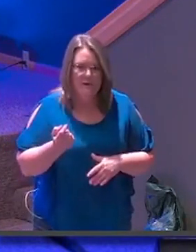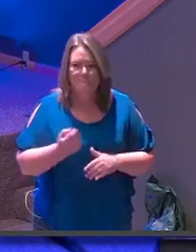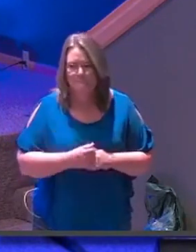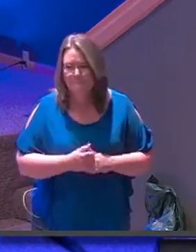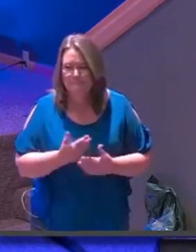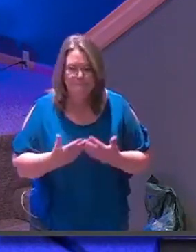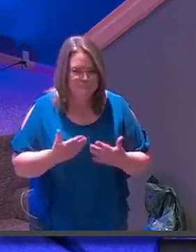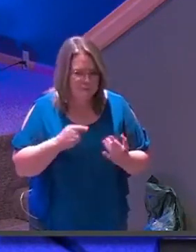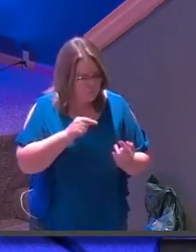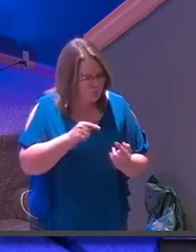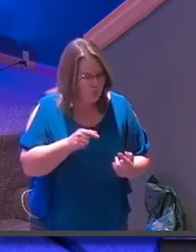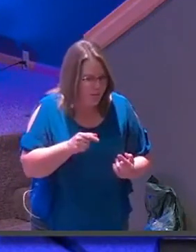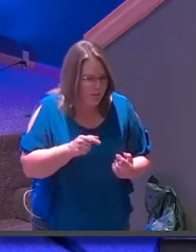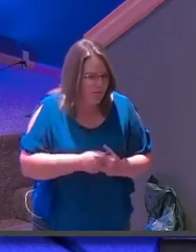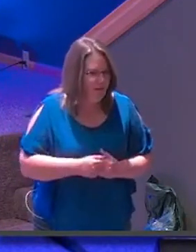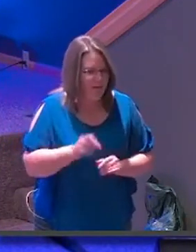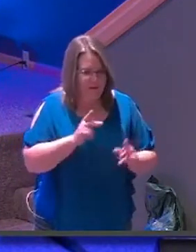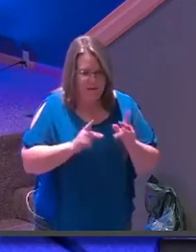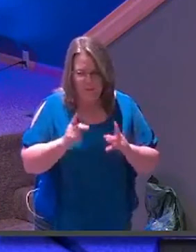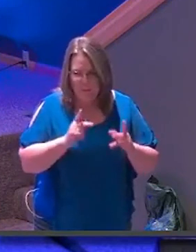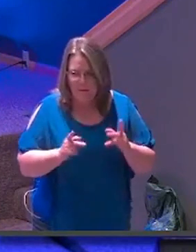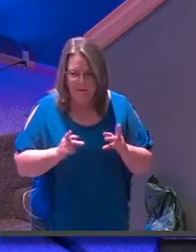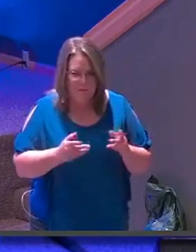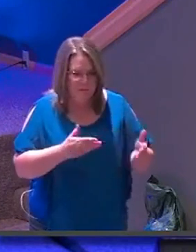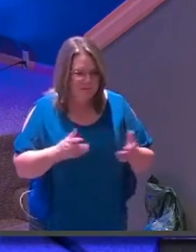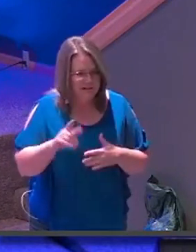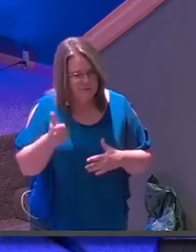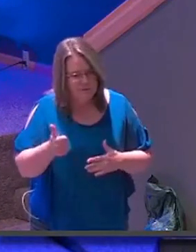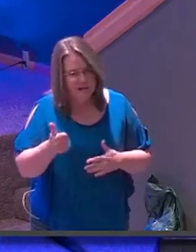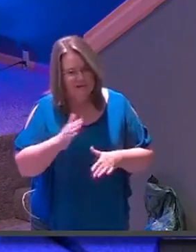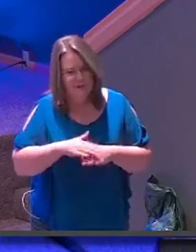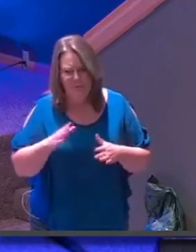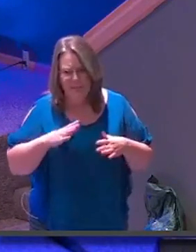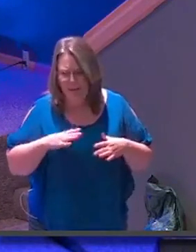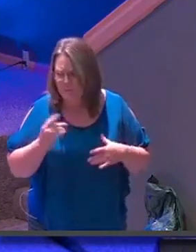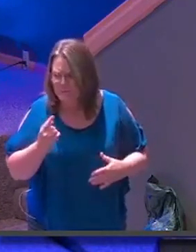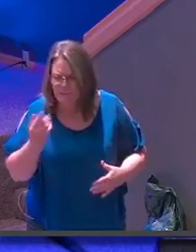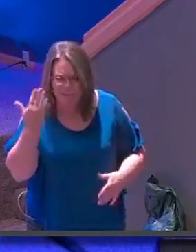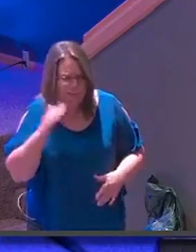struggle. People take their tithes with them on vacation or something.